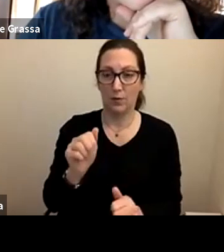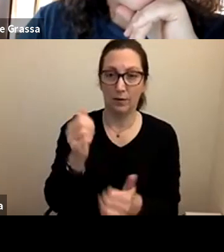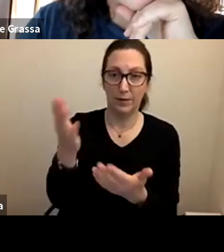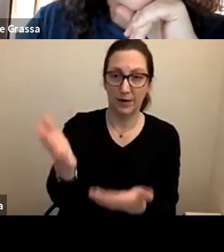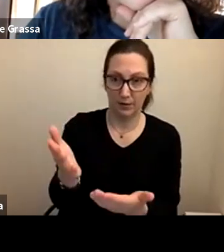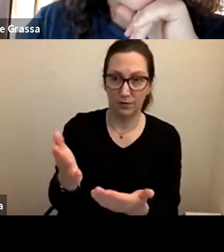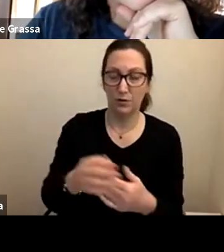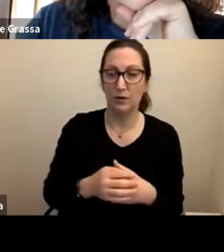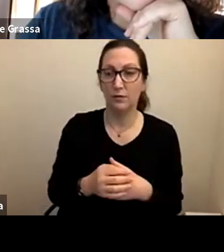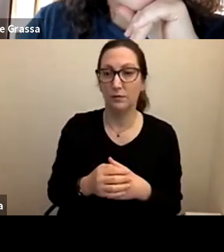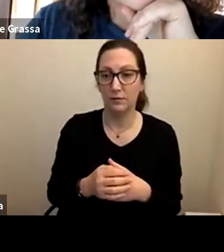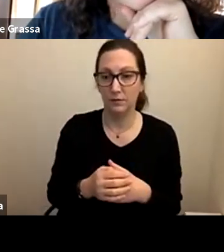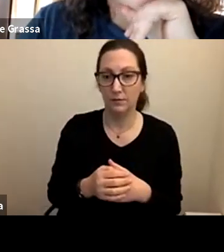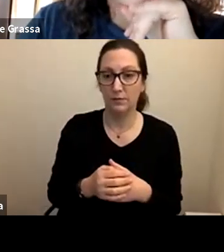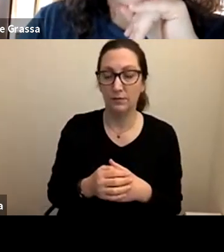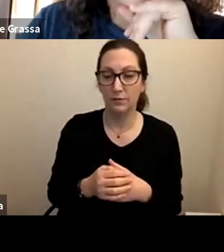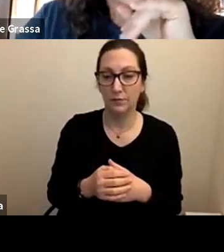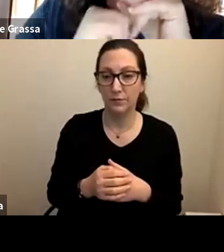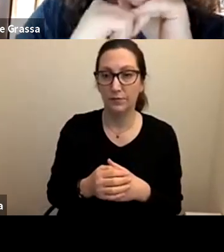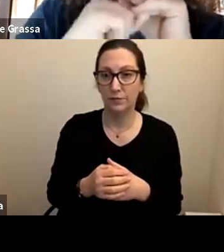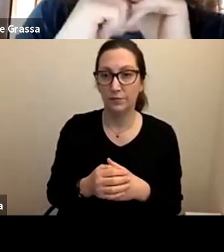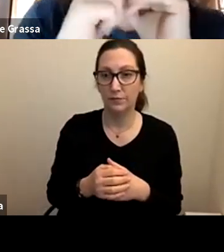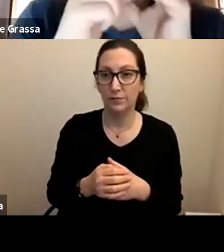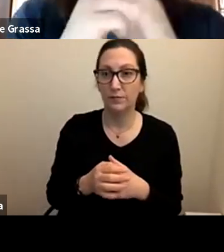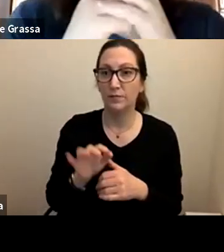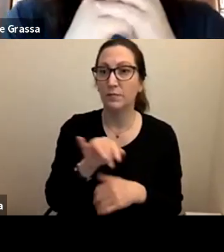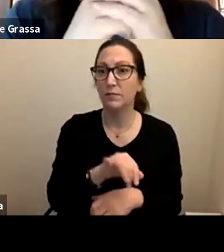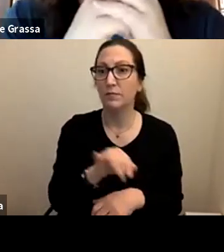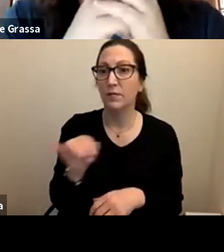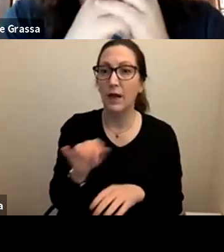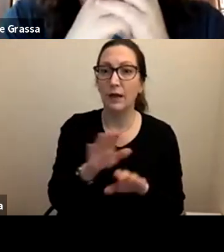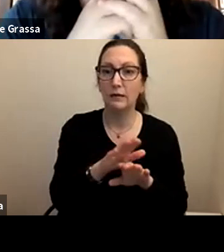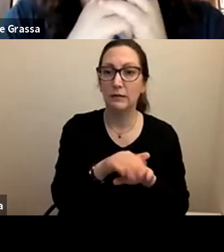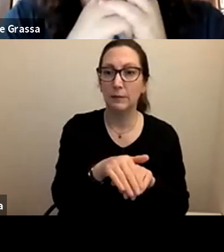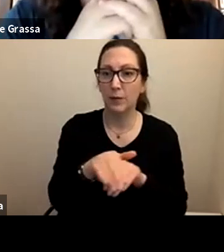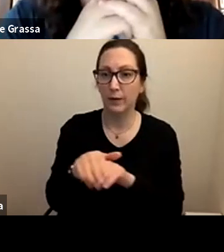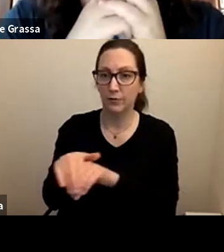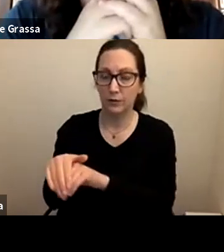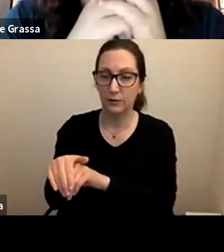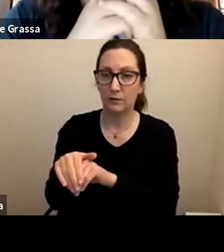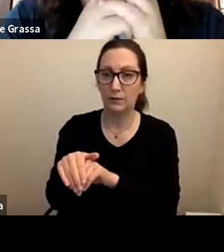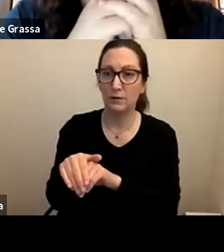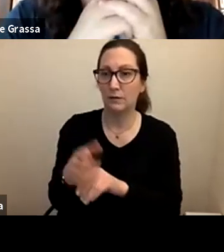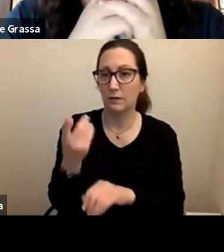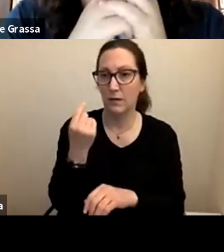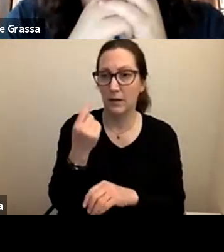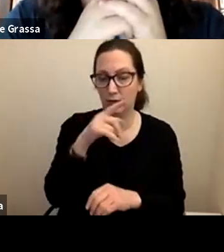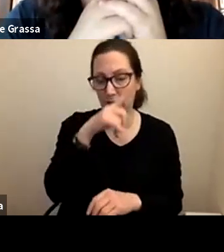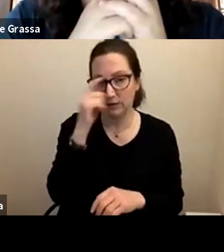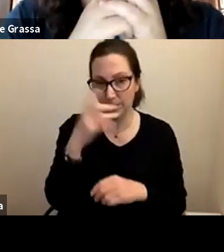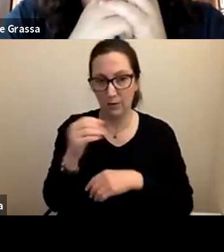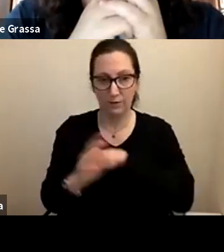needs additional data, much like we ran the simulations last summer and